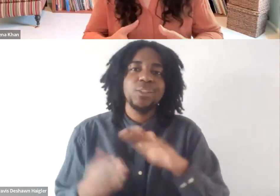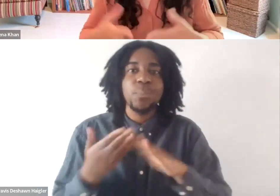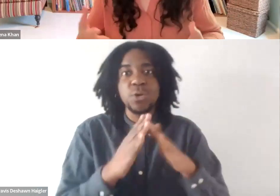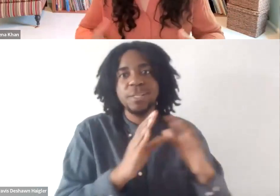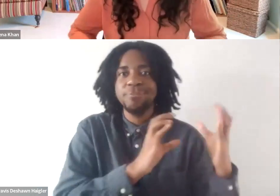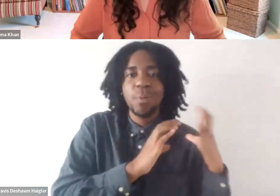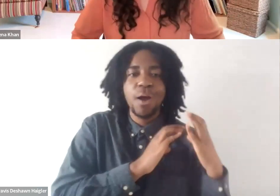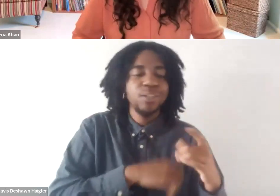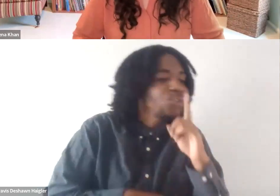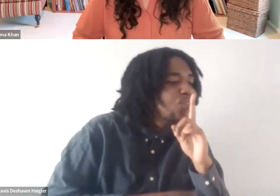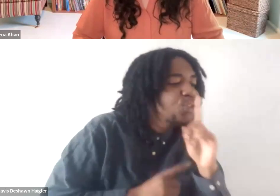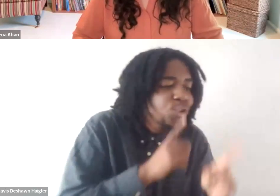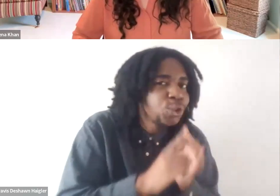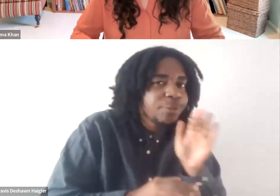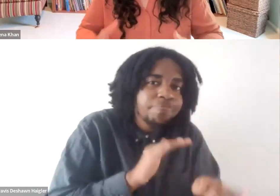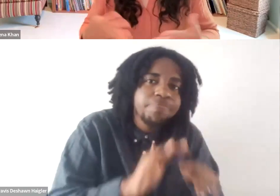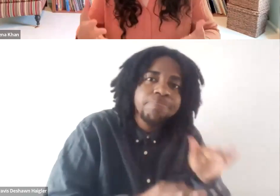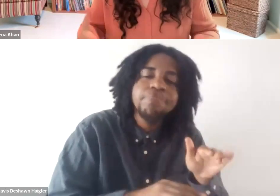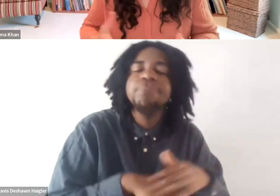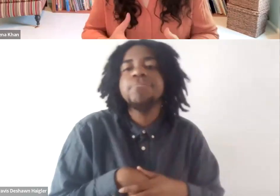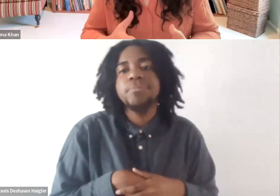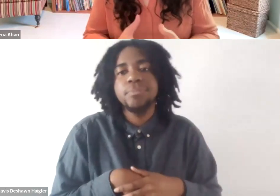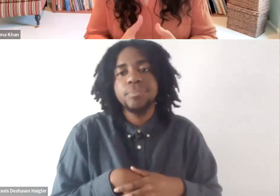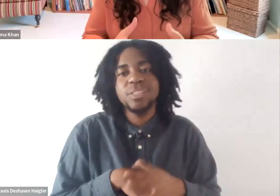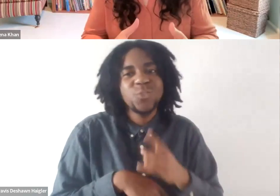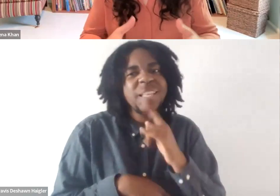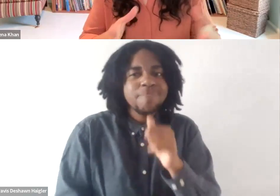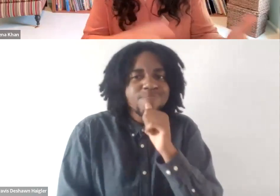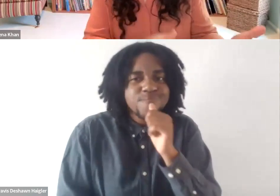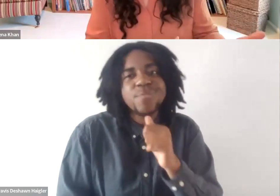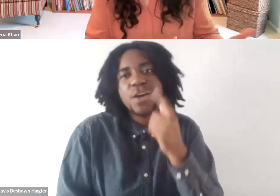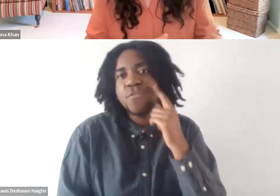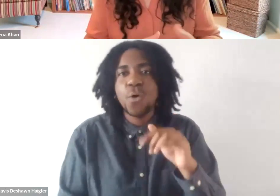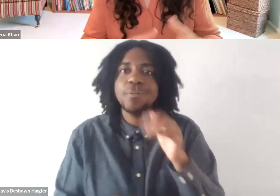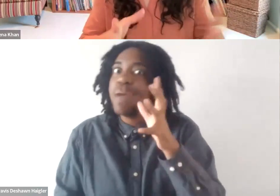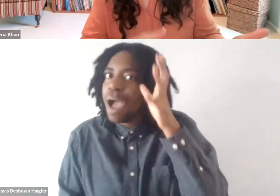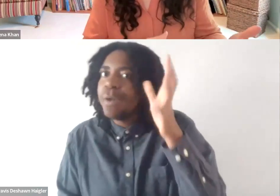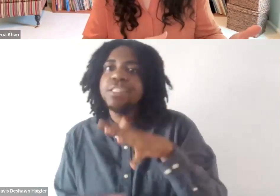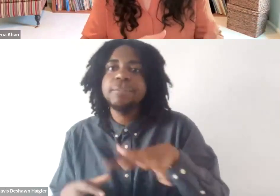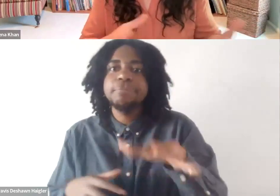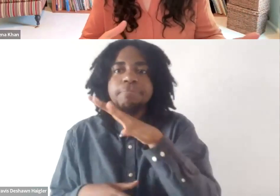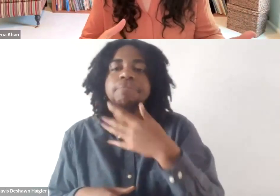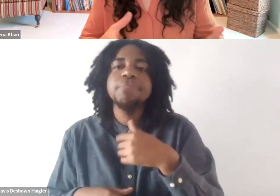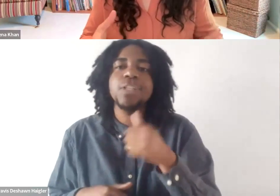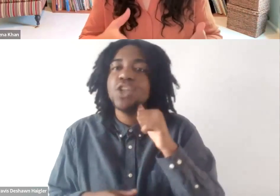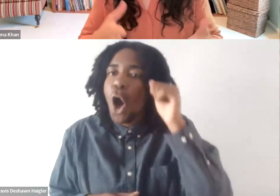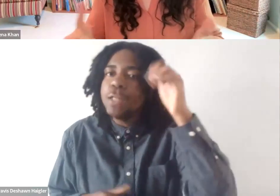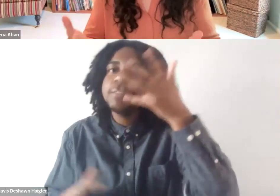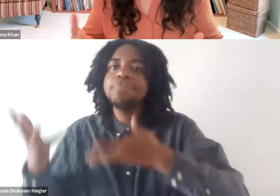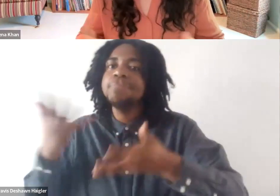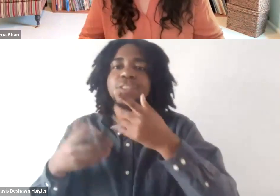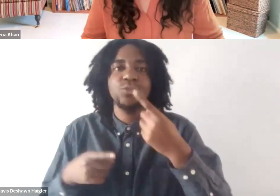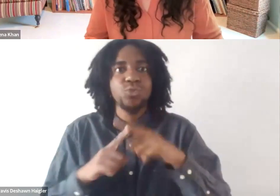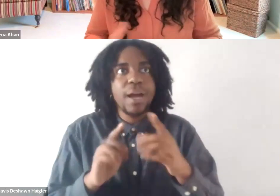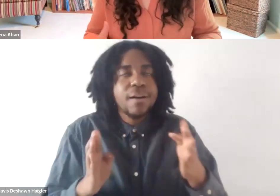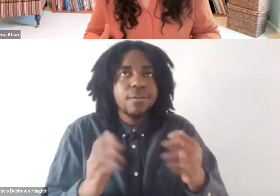take turns shushing them. And it's this test of patience really for the parents and the elders around